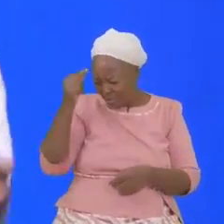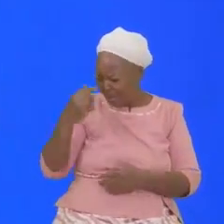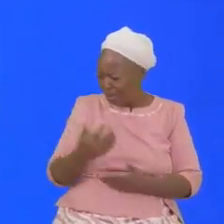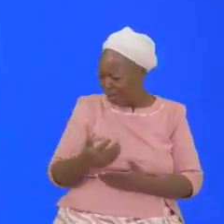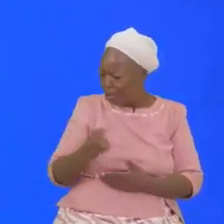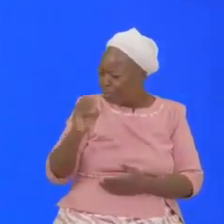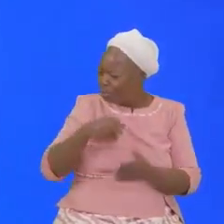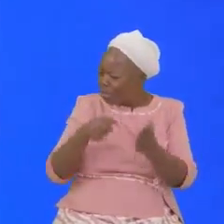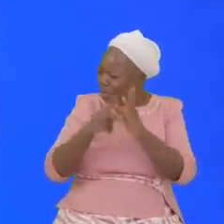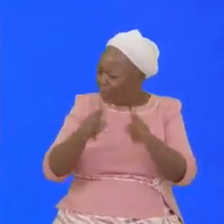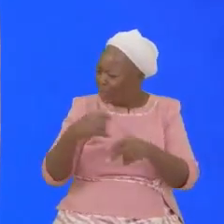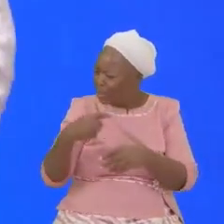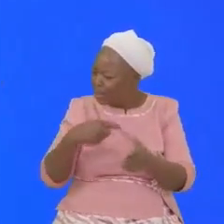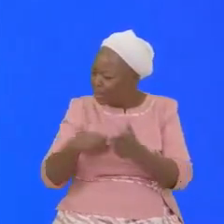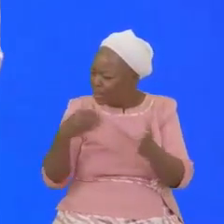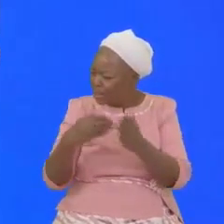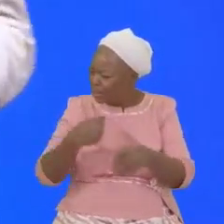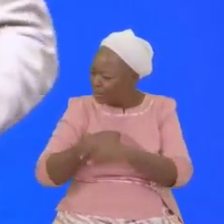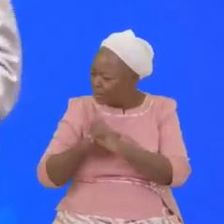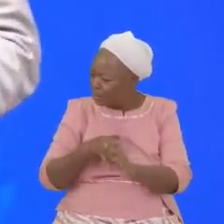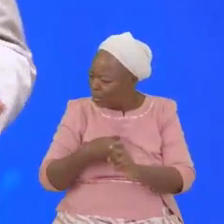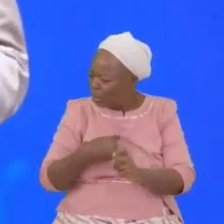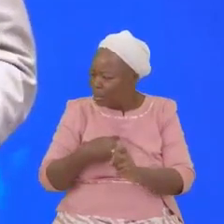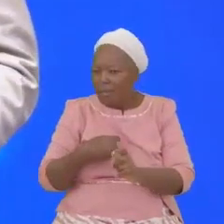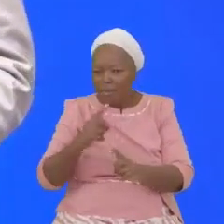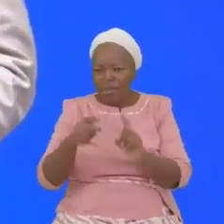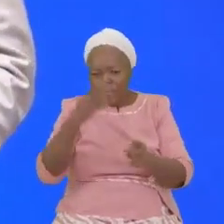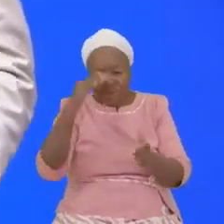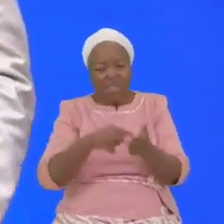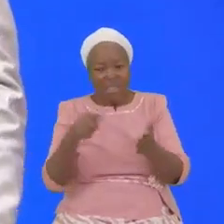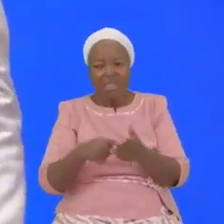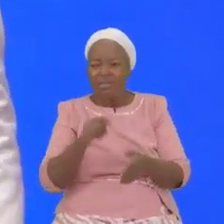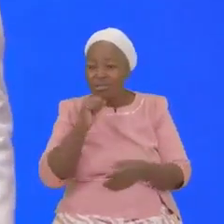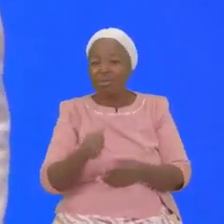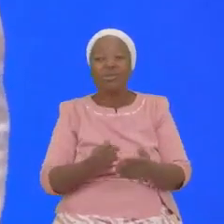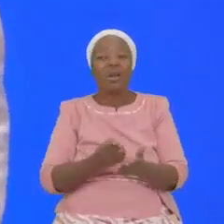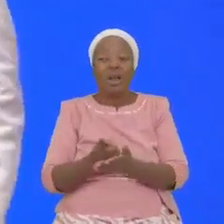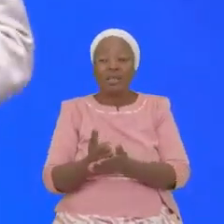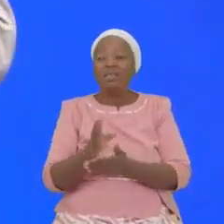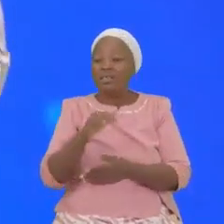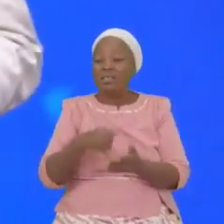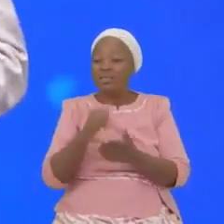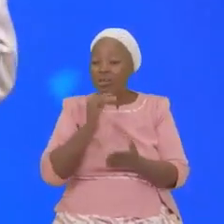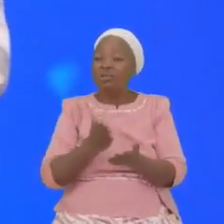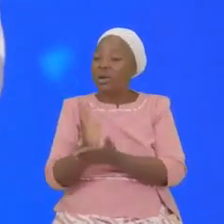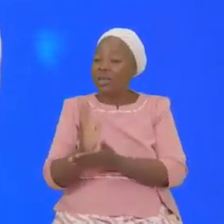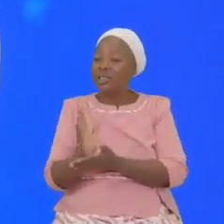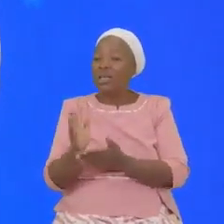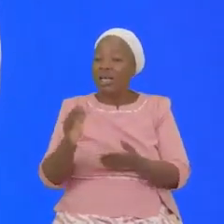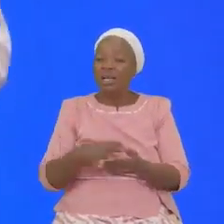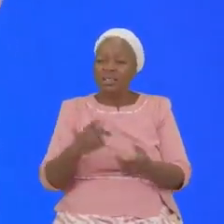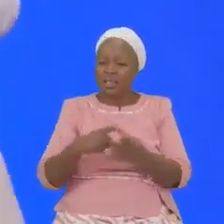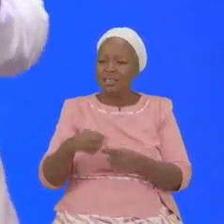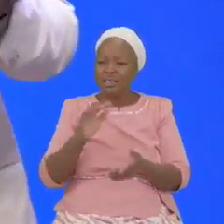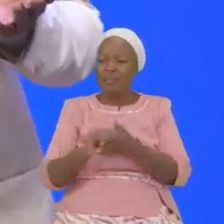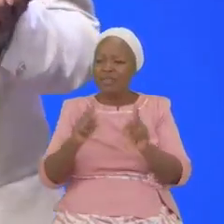is dishonest. And this man knows that this is not true. And he could say that about